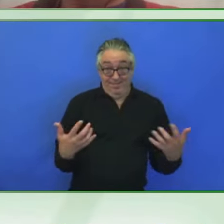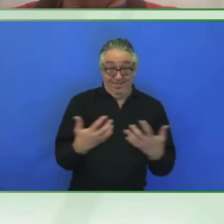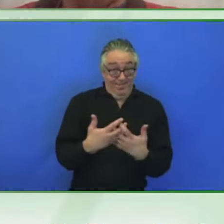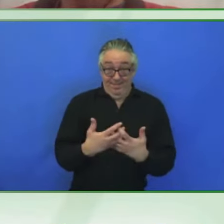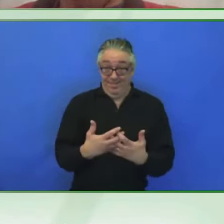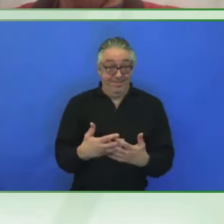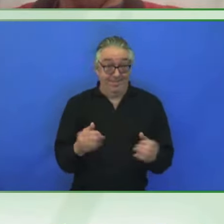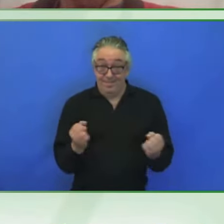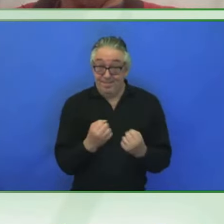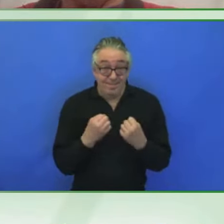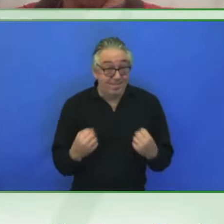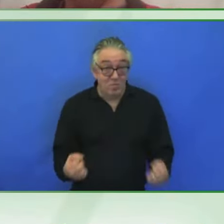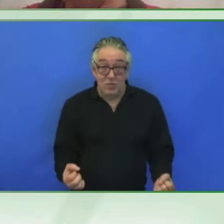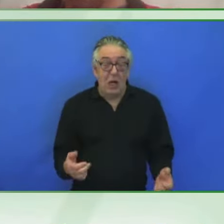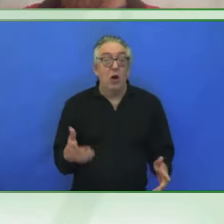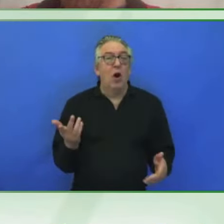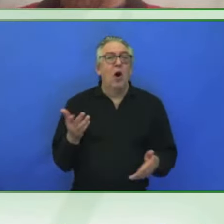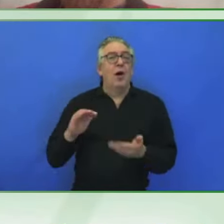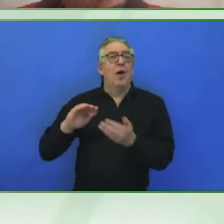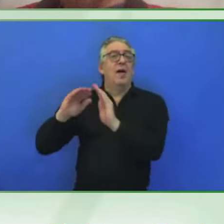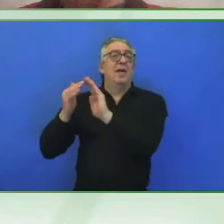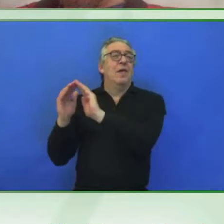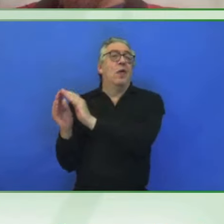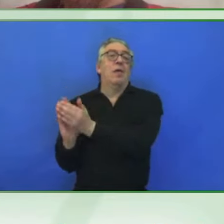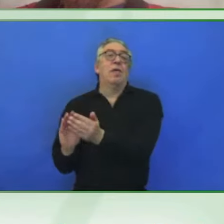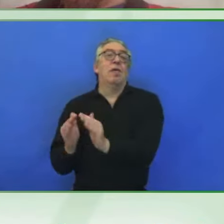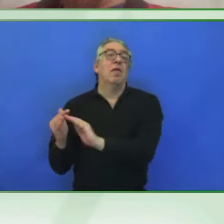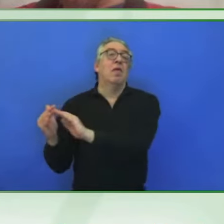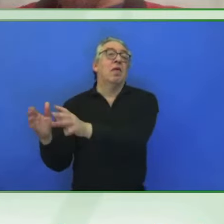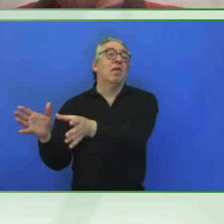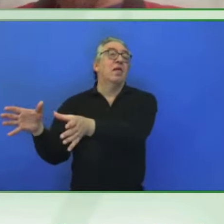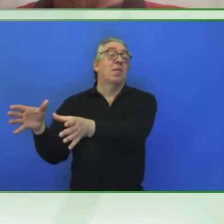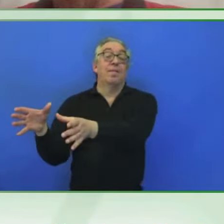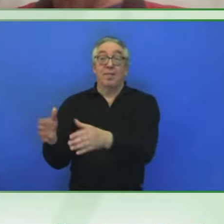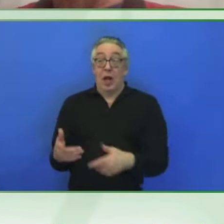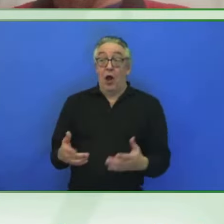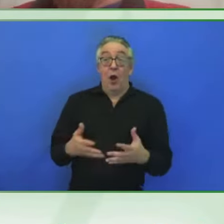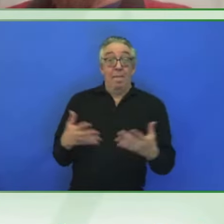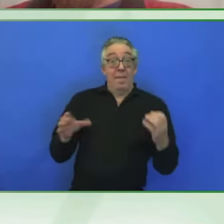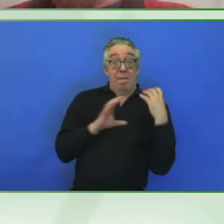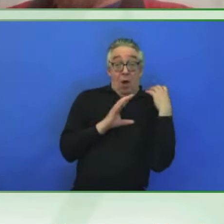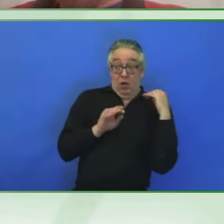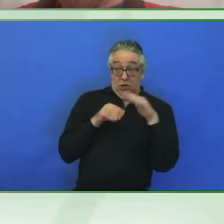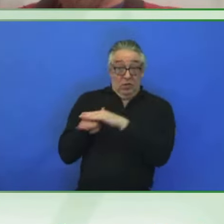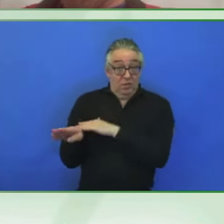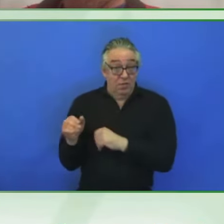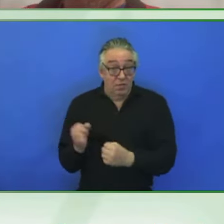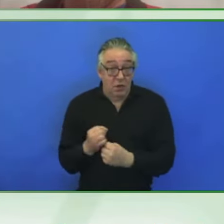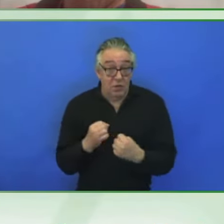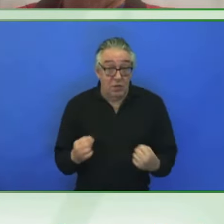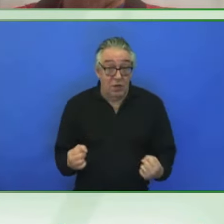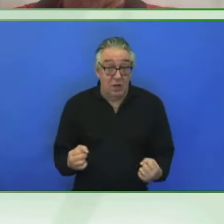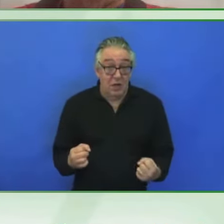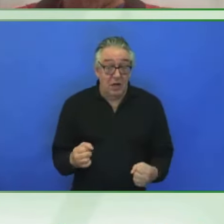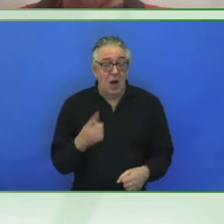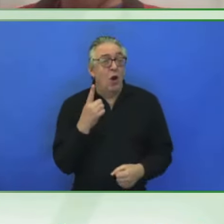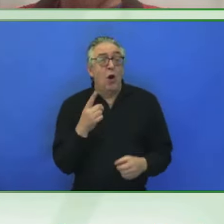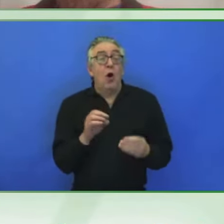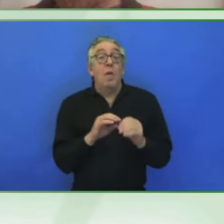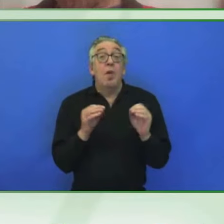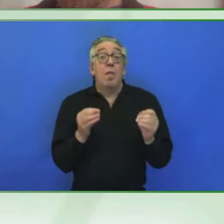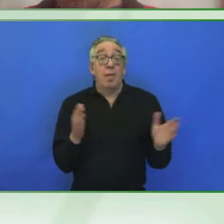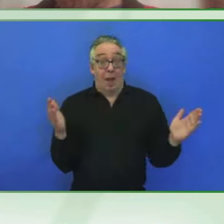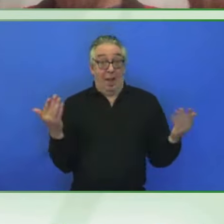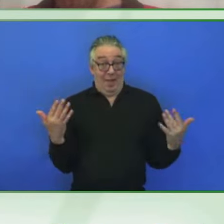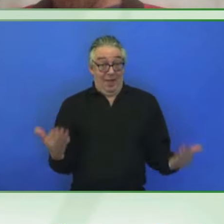be a minibus taxi size vehicle. The problem is the present vehicles are inaccessible.